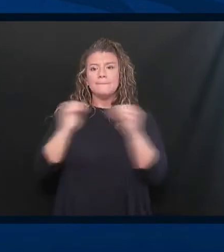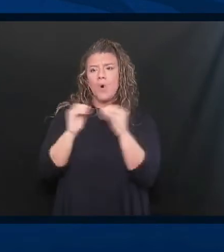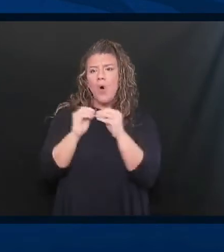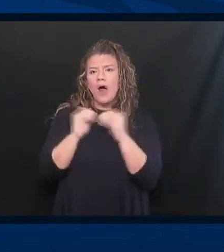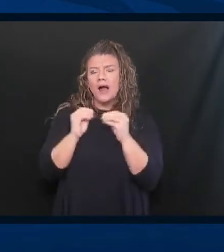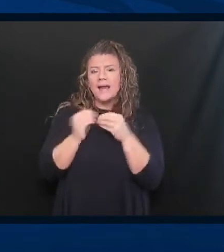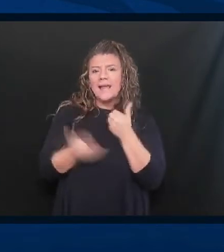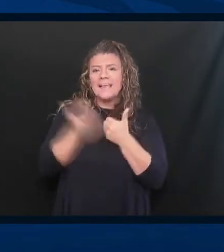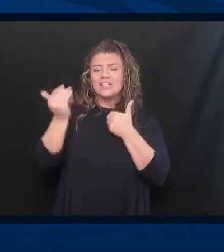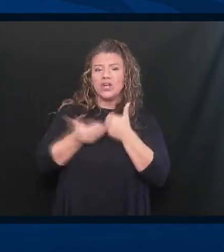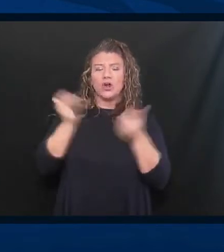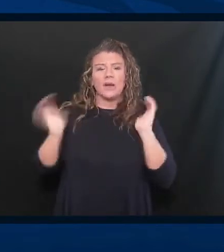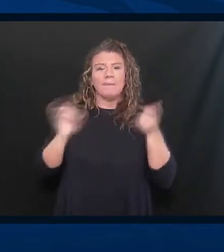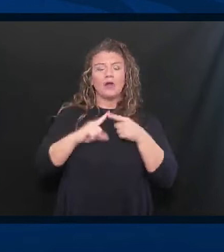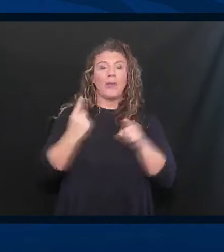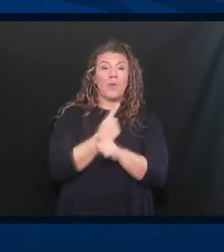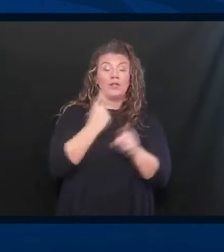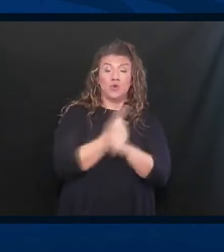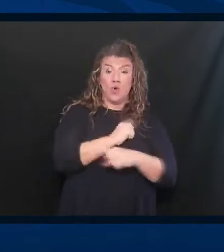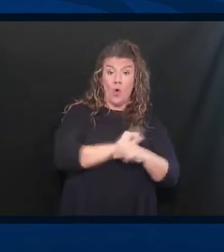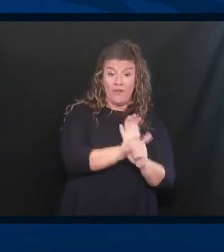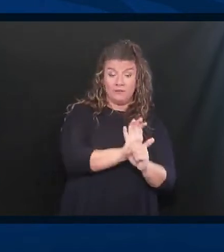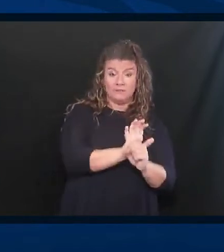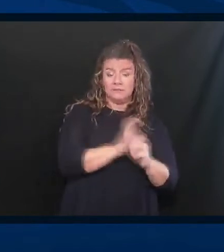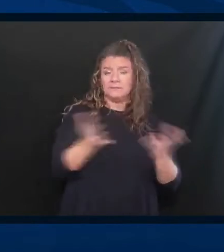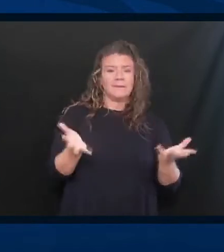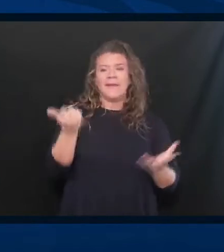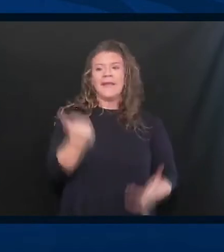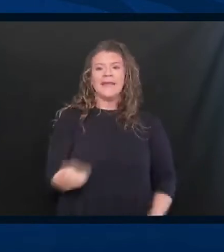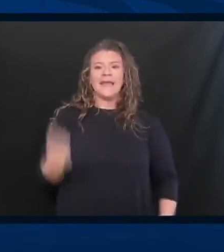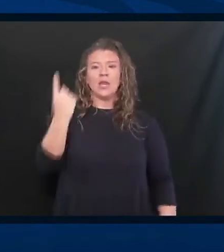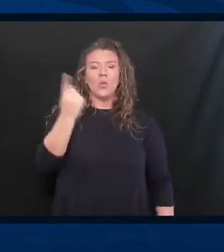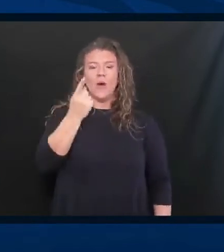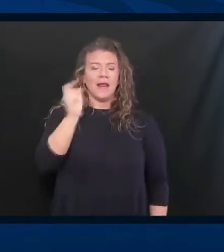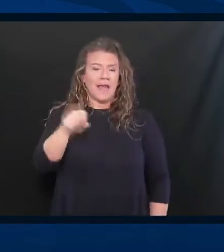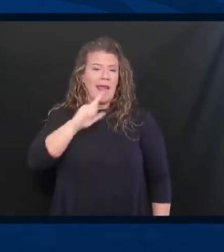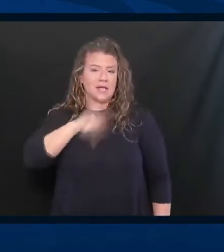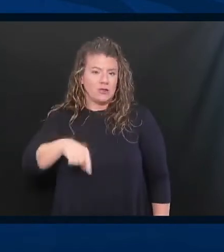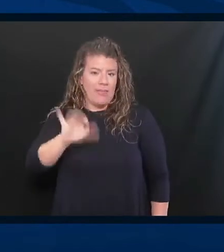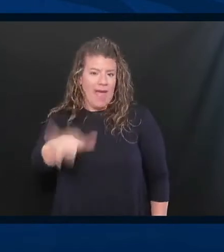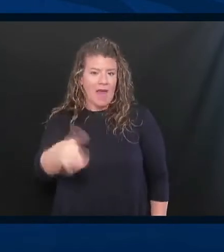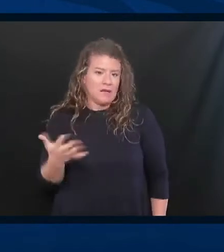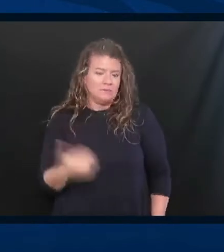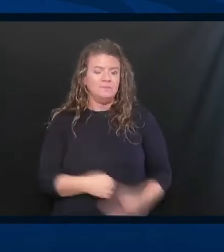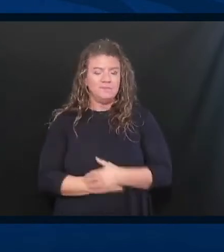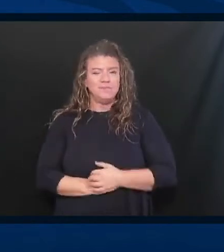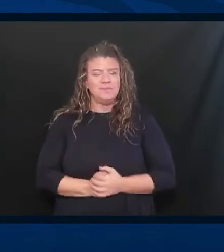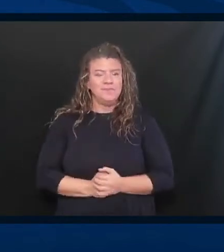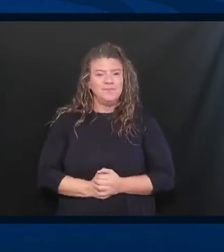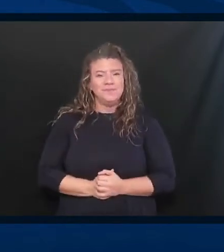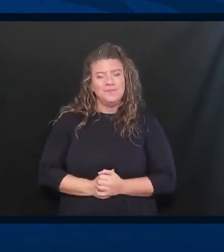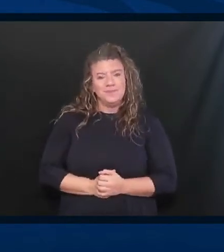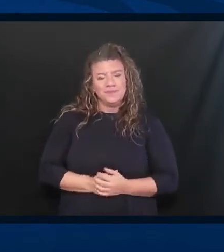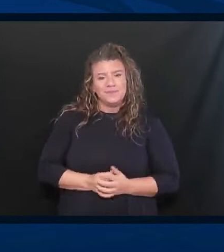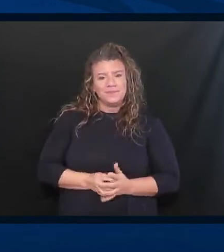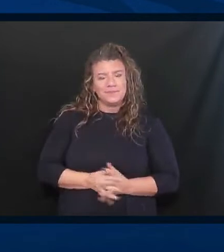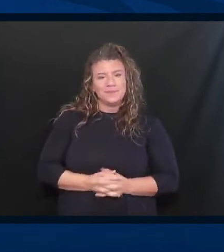of COVID-19. And that can go to anybody who wants to take it. Thank you.